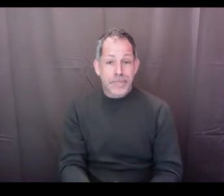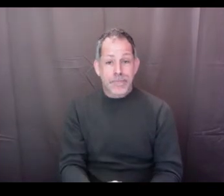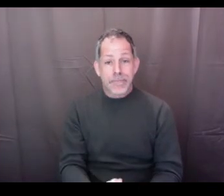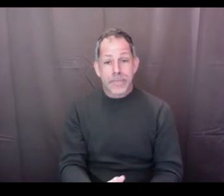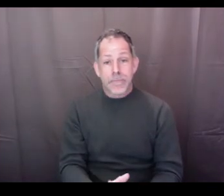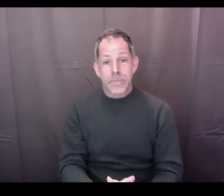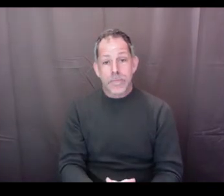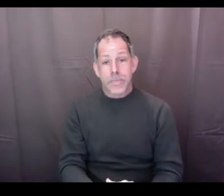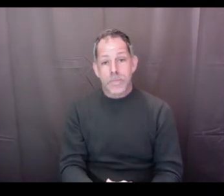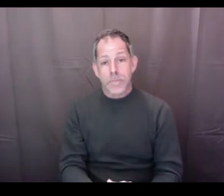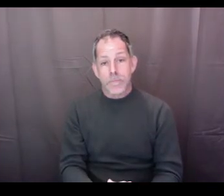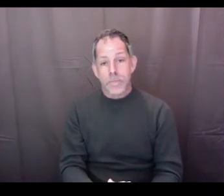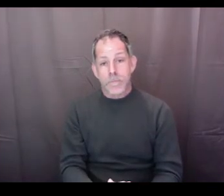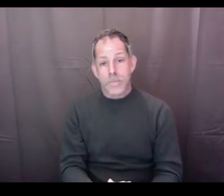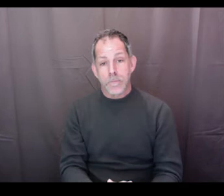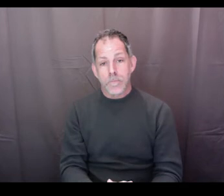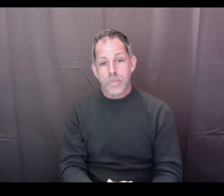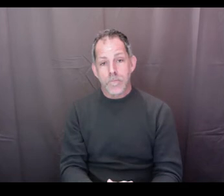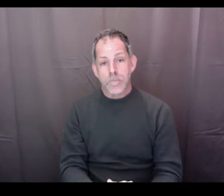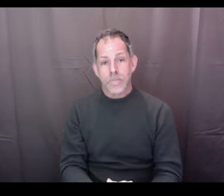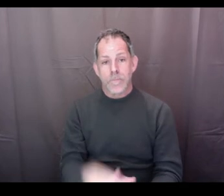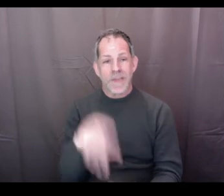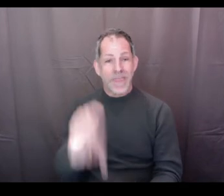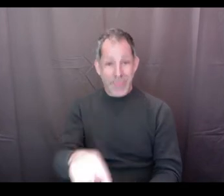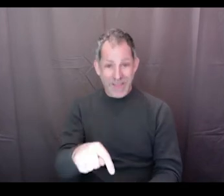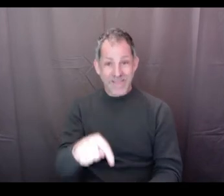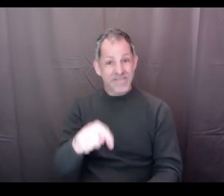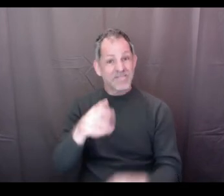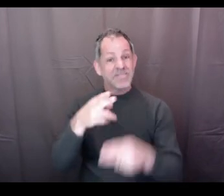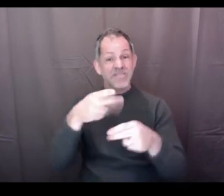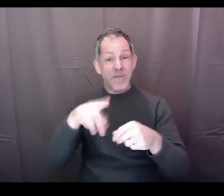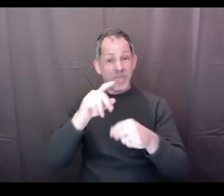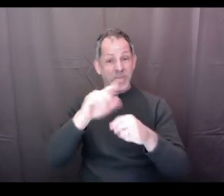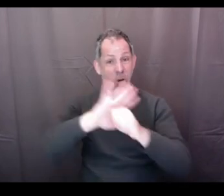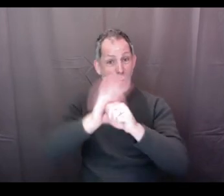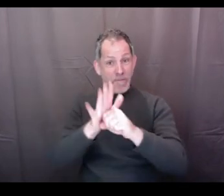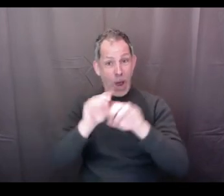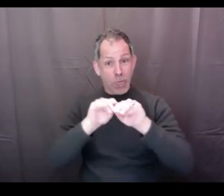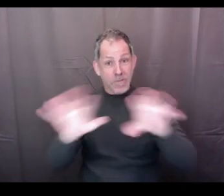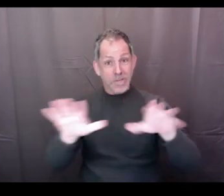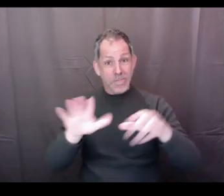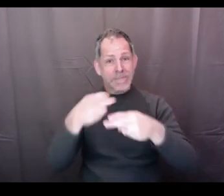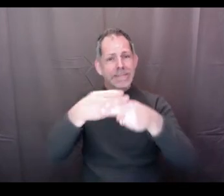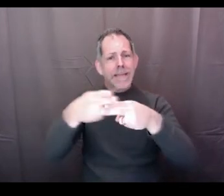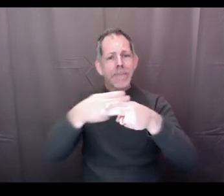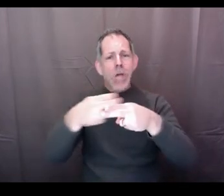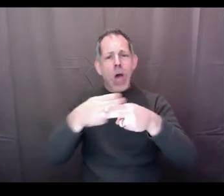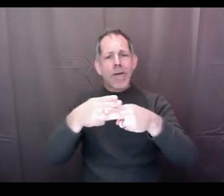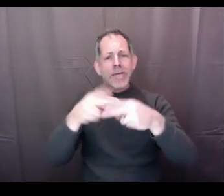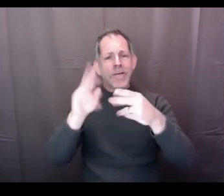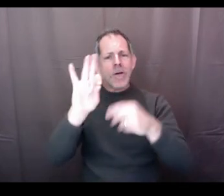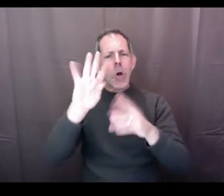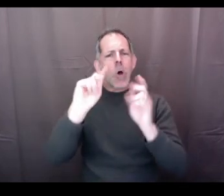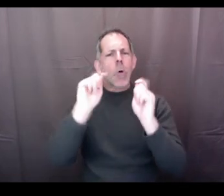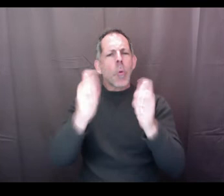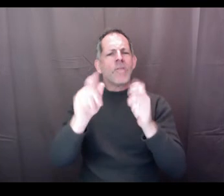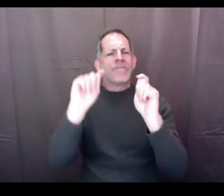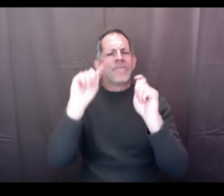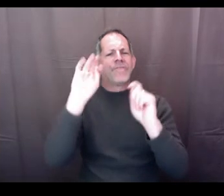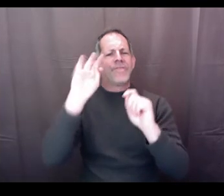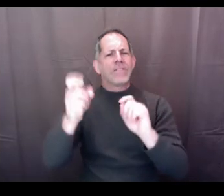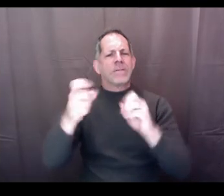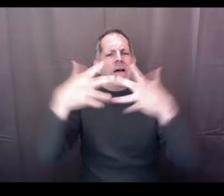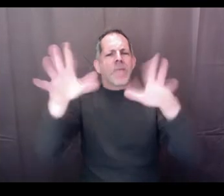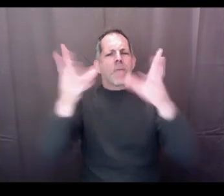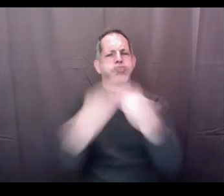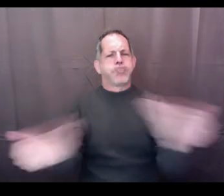to all of us to, this is a long haul we're in. We've done, as Executive Summers has said, we've done a lot of great work